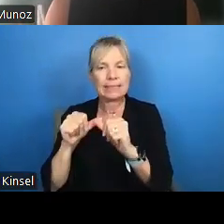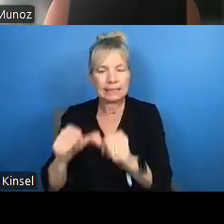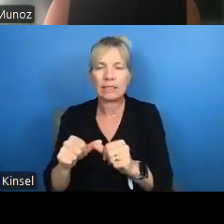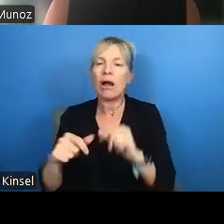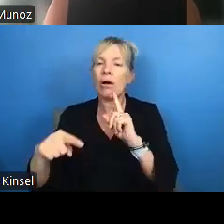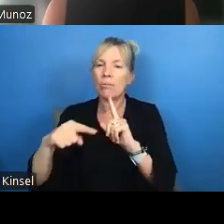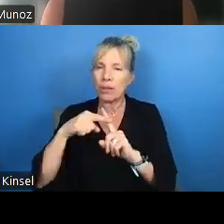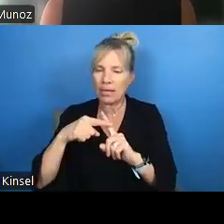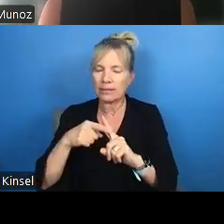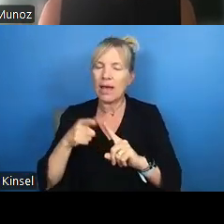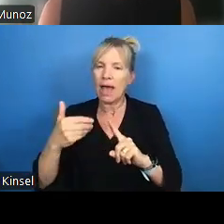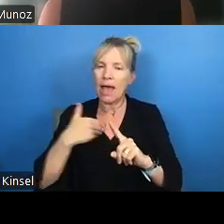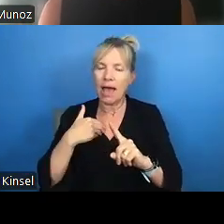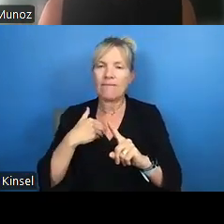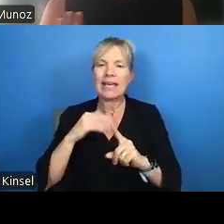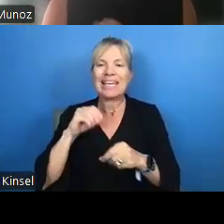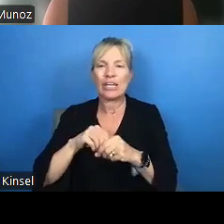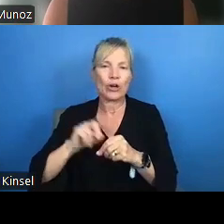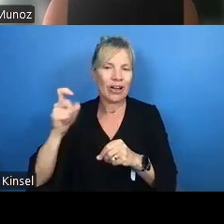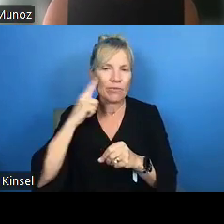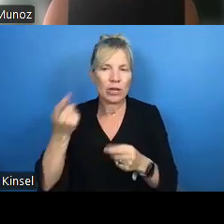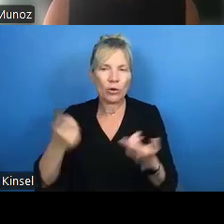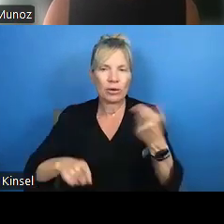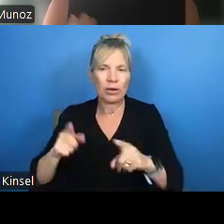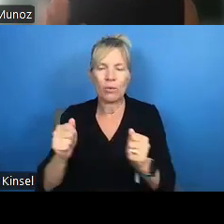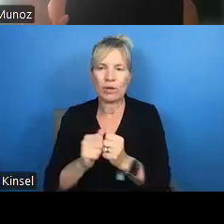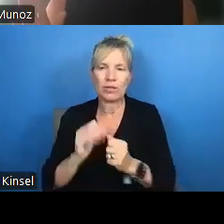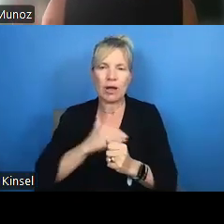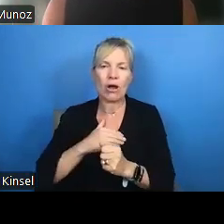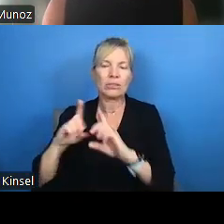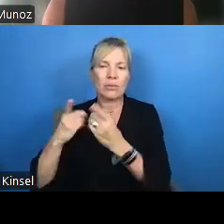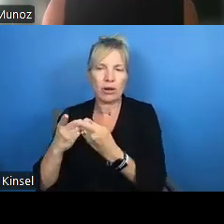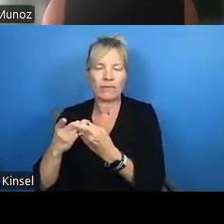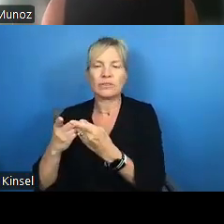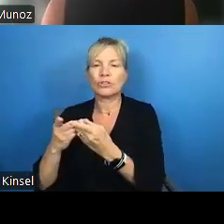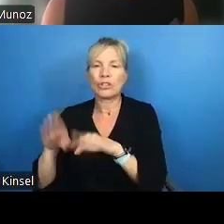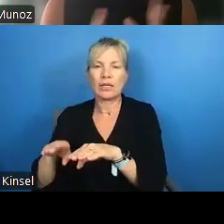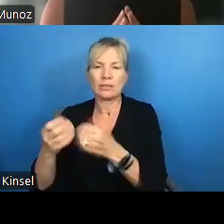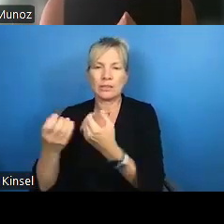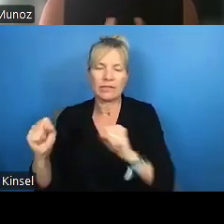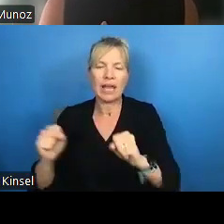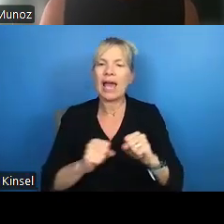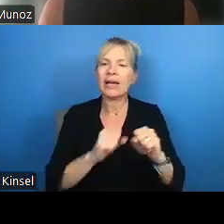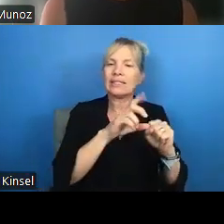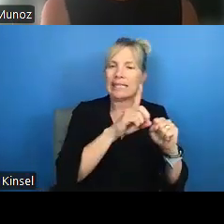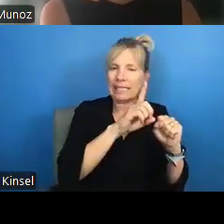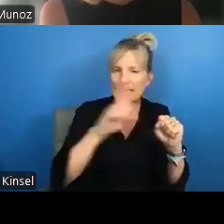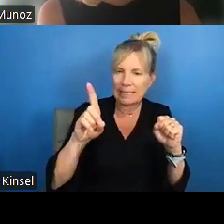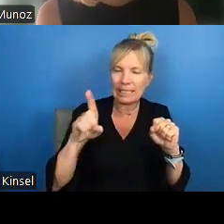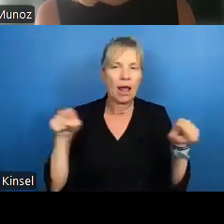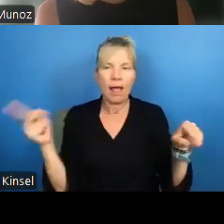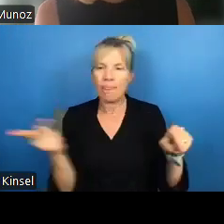also a intergovernmental agreement between our Department of Child Safety and the Division of Developmental Disabilities so that they